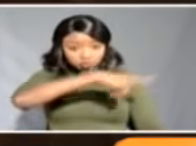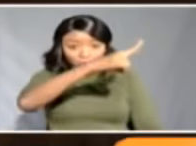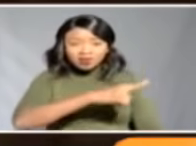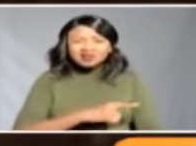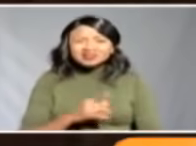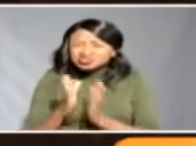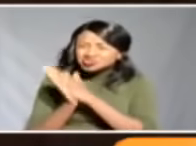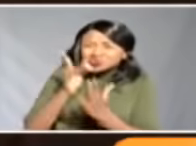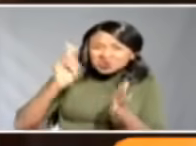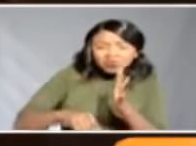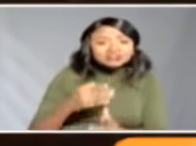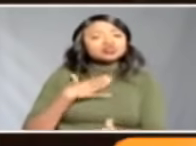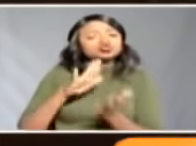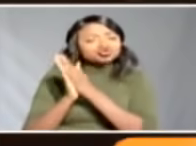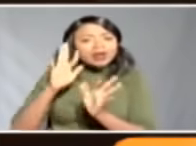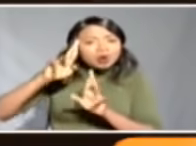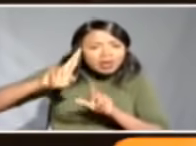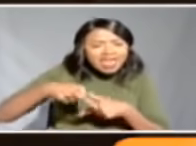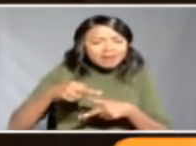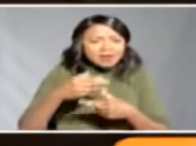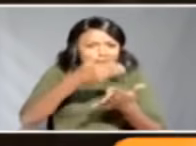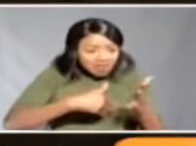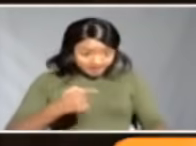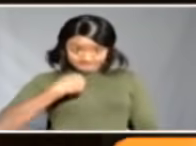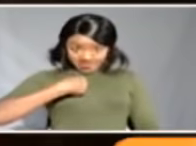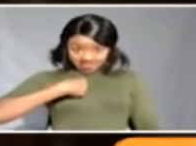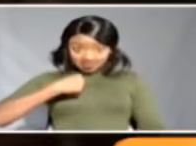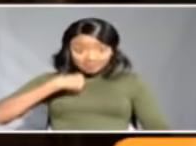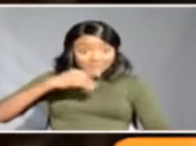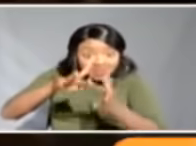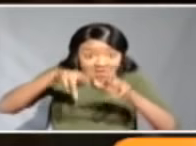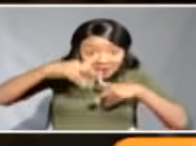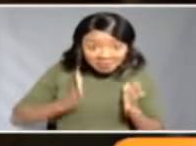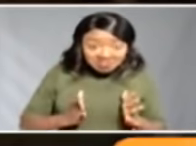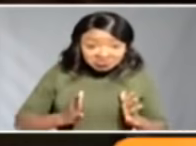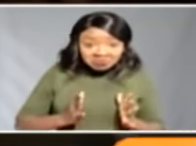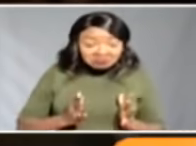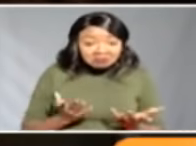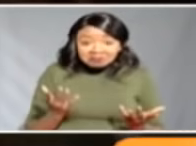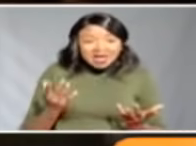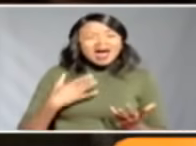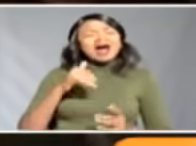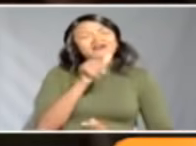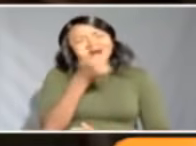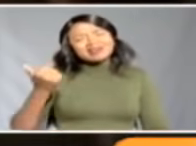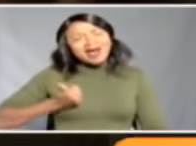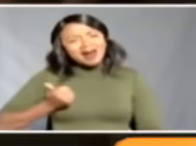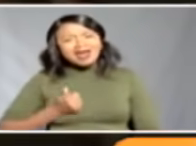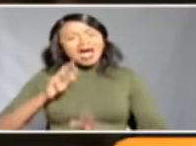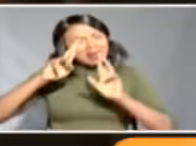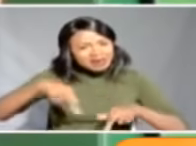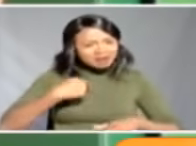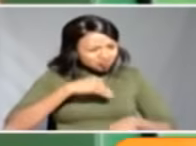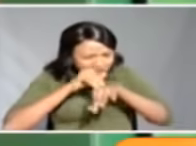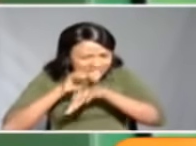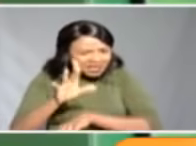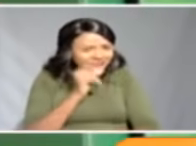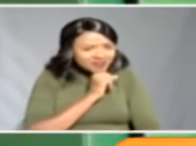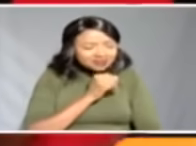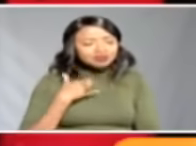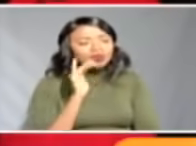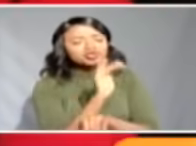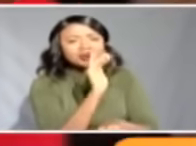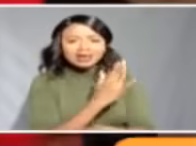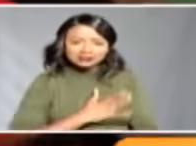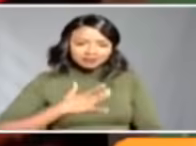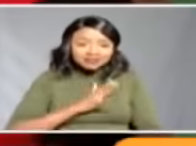Nikuhusiana na kisa cha ubakaji ambacho kiliripotiwa. Mimi ni mbakaji. Kuna madai kwamba ulisauri mtoto aende akanajisiwe. Tunauliza tu kuhusiana